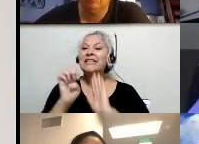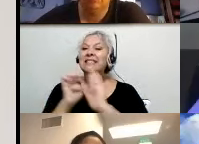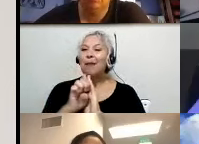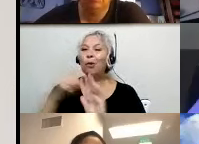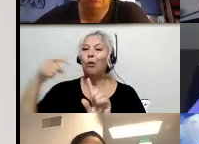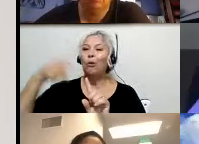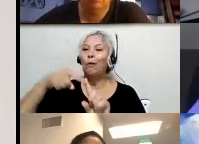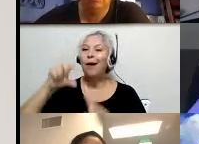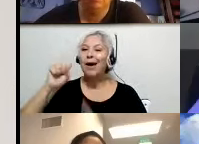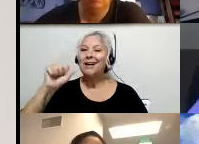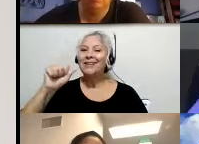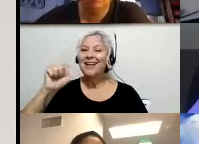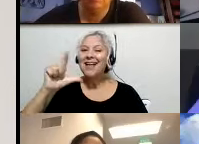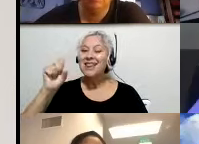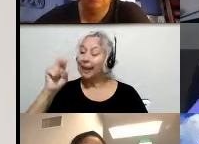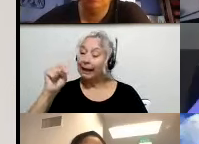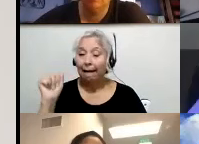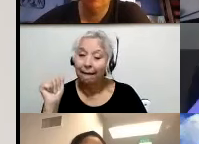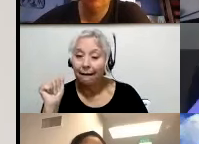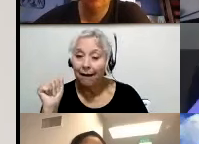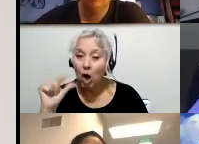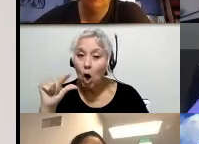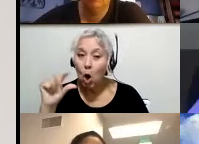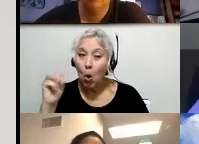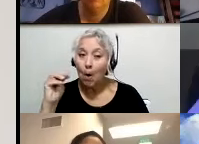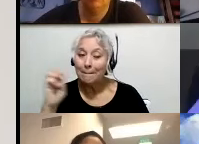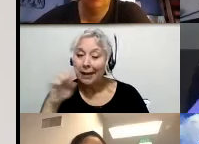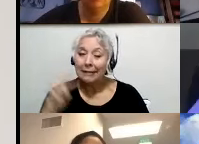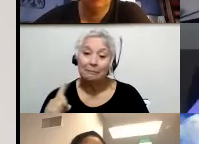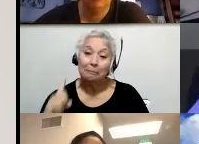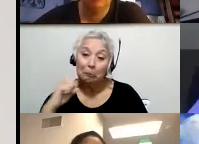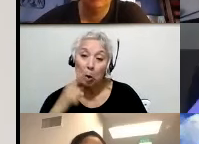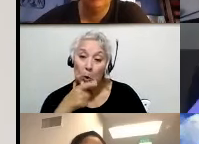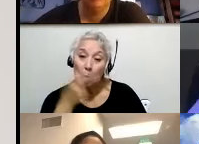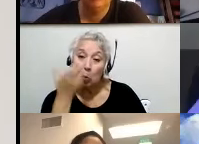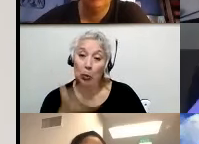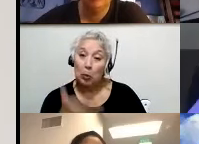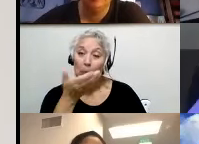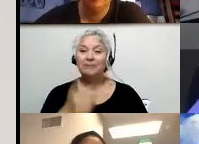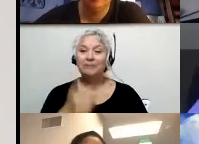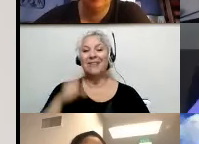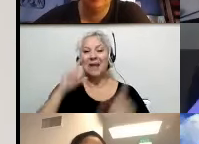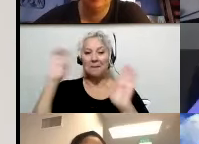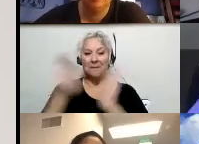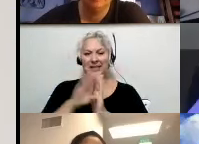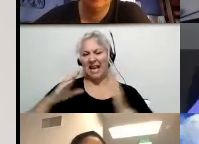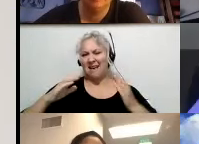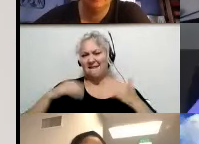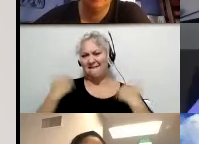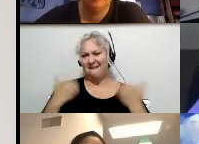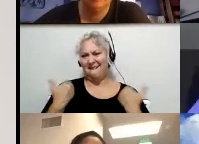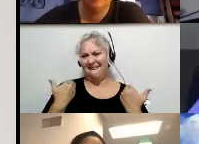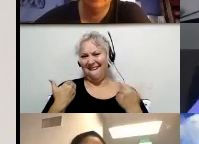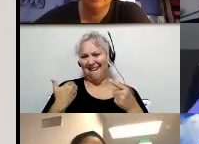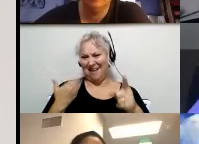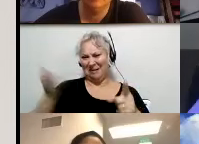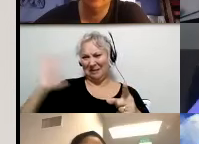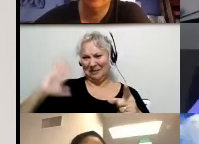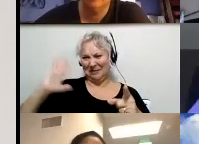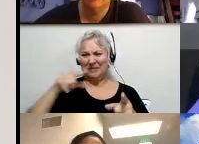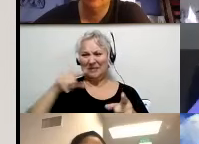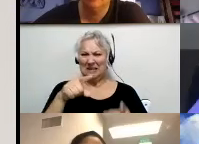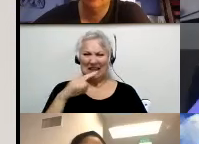around Selena Gomez. You might know her or might know of her. And this is a picture of a young Selena Gomez. She